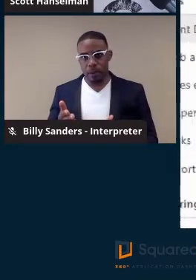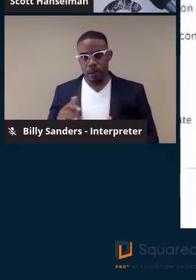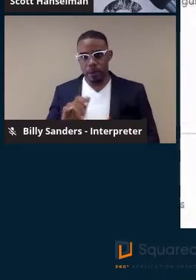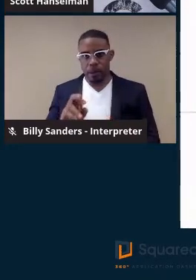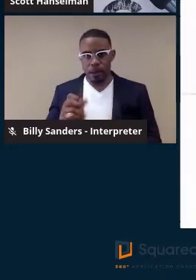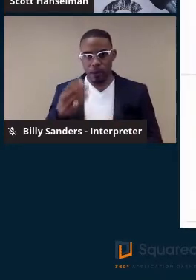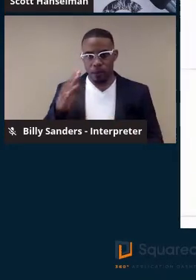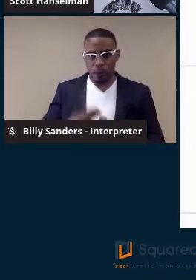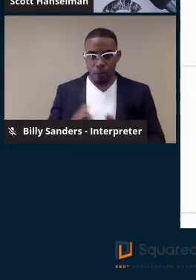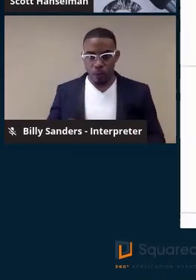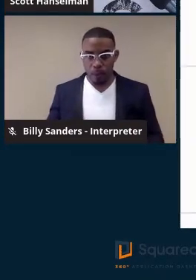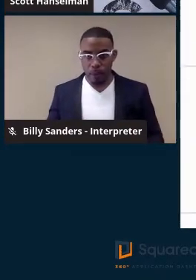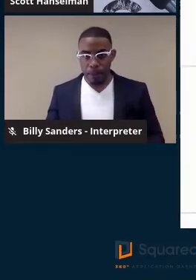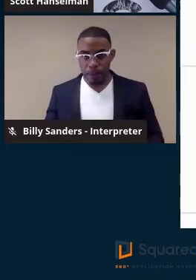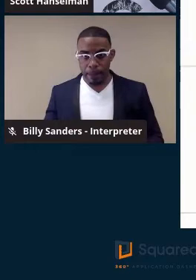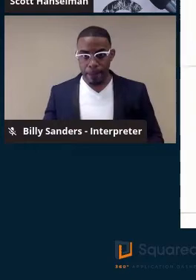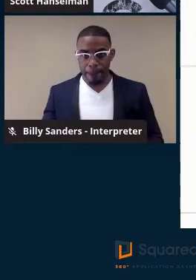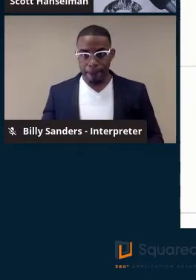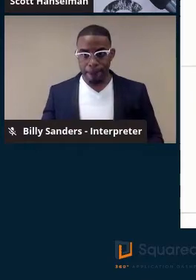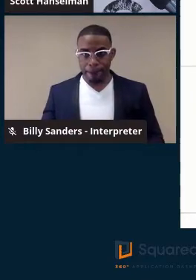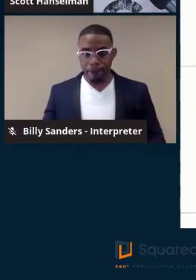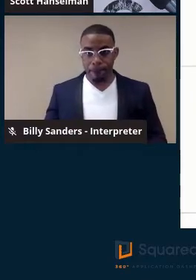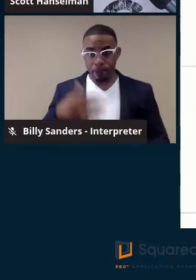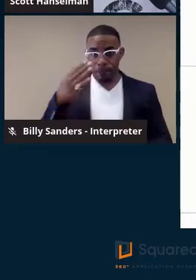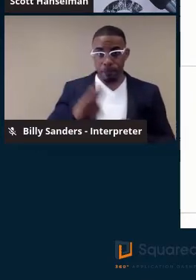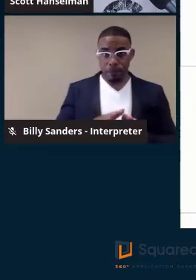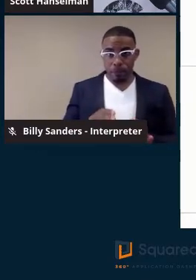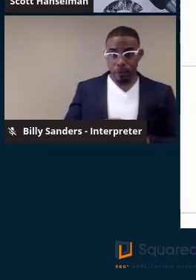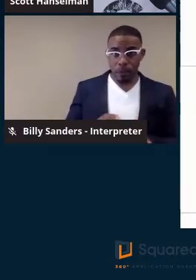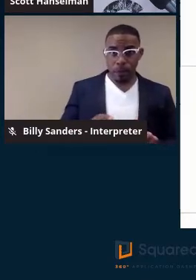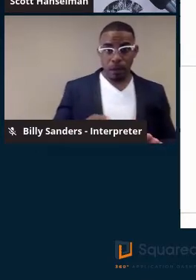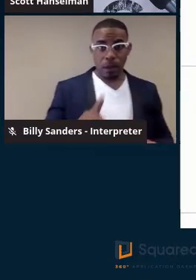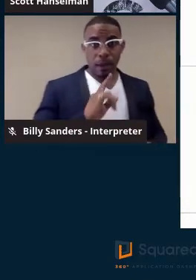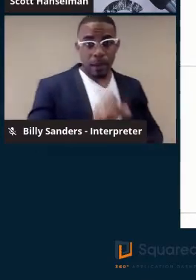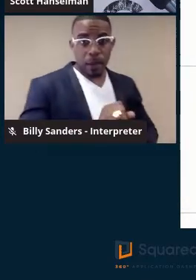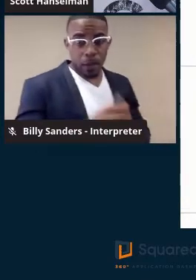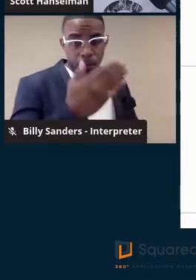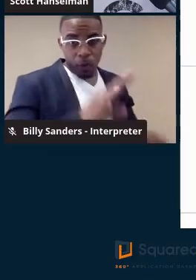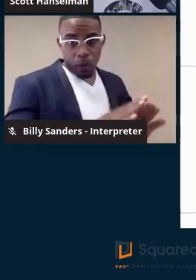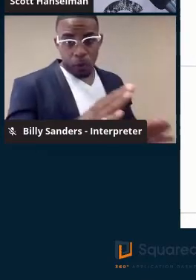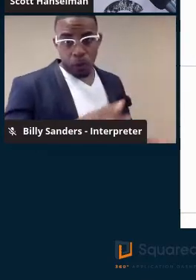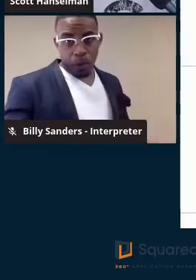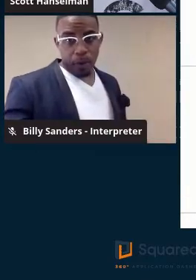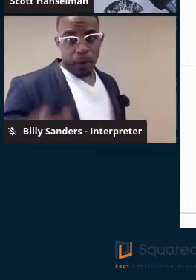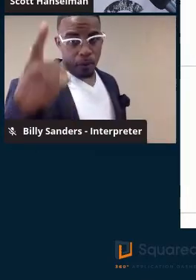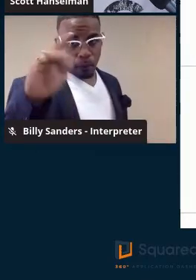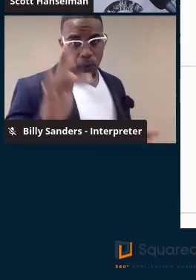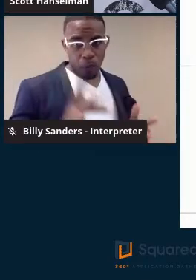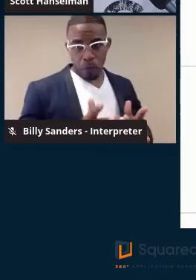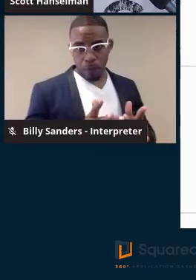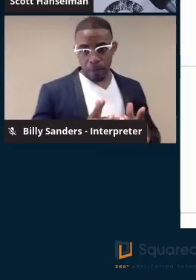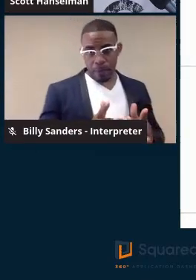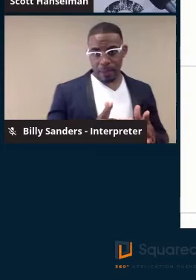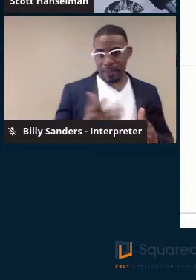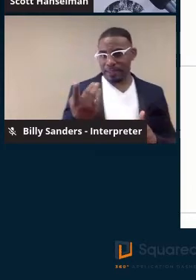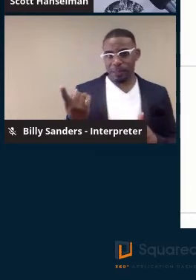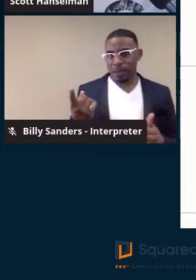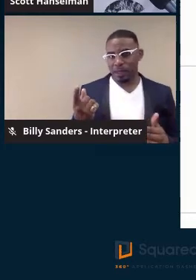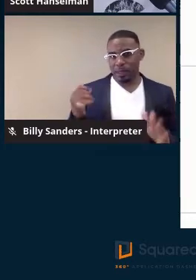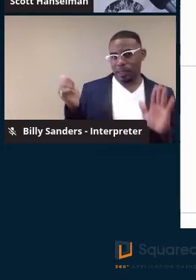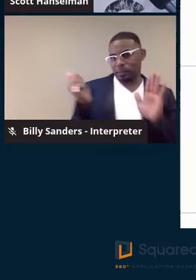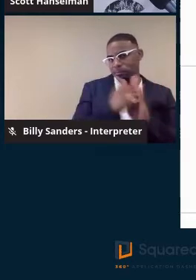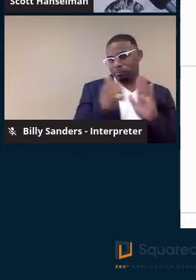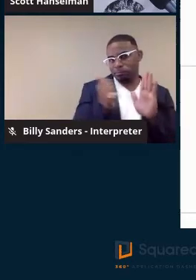Front Door. The front door is literally the front door for your website. Somebody knocks on the